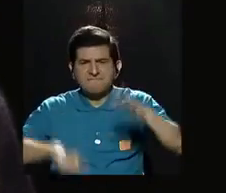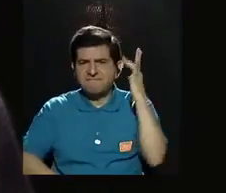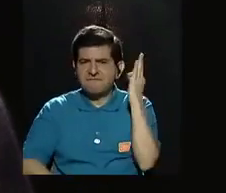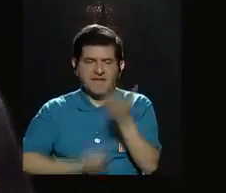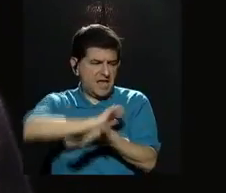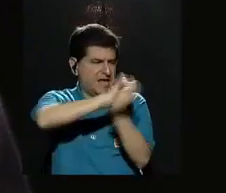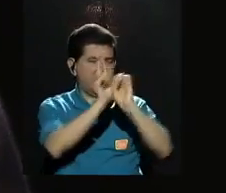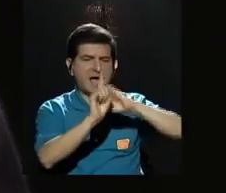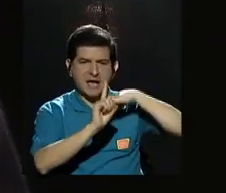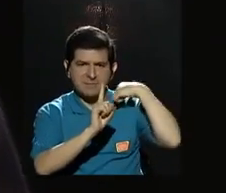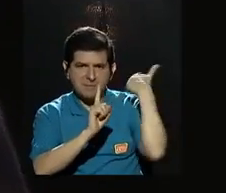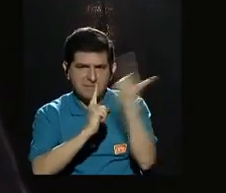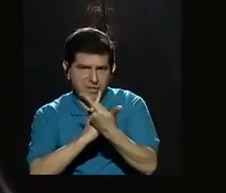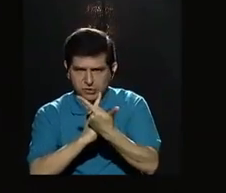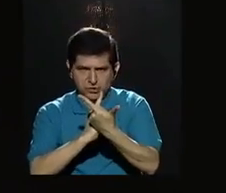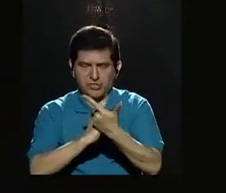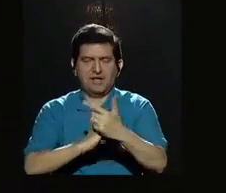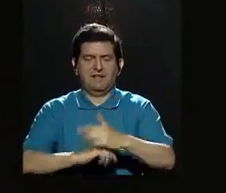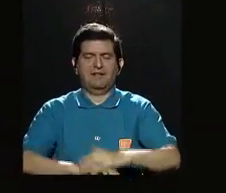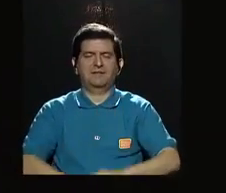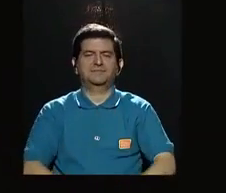transformation in the